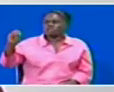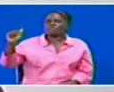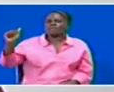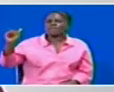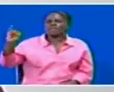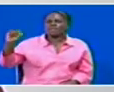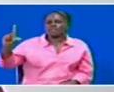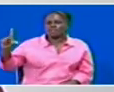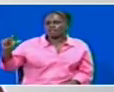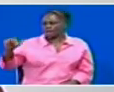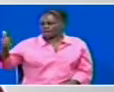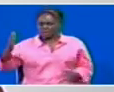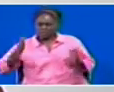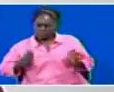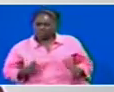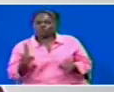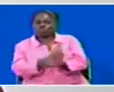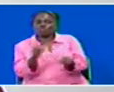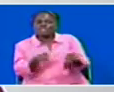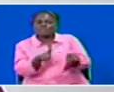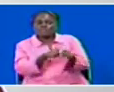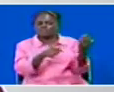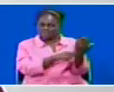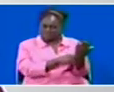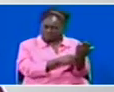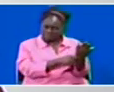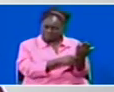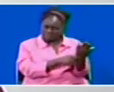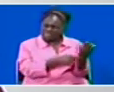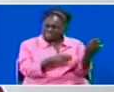yvonneokwara@gmail.com, and somebody else has used that name,